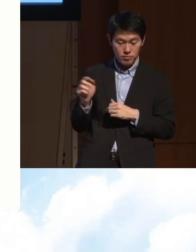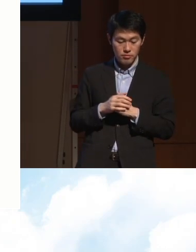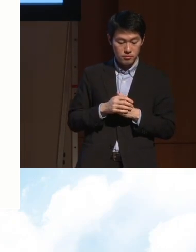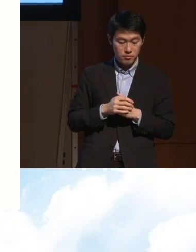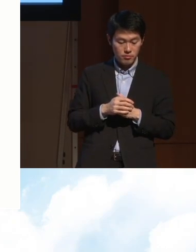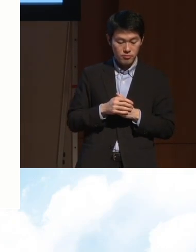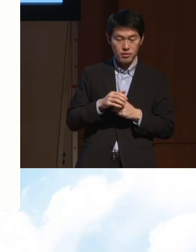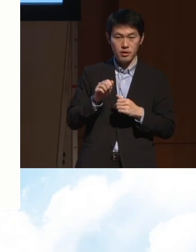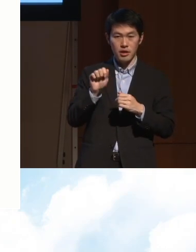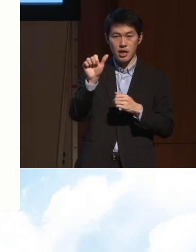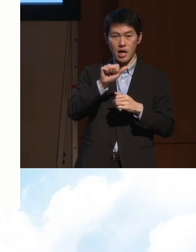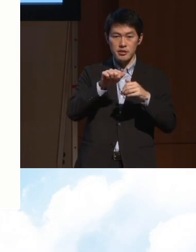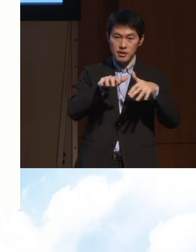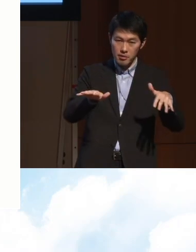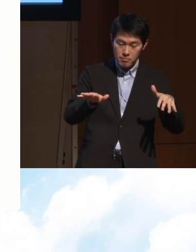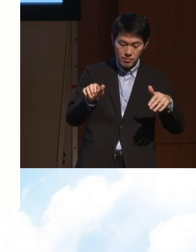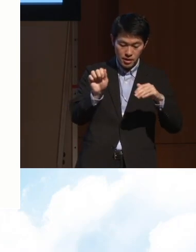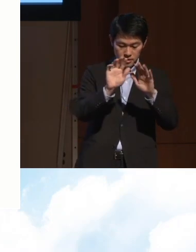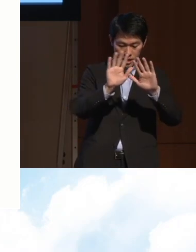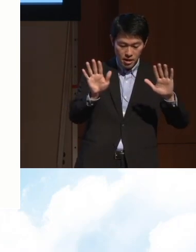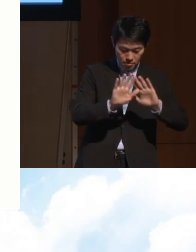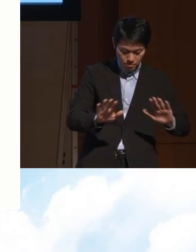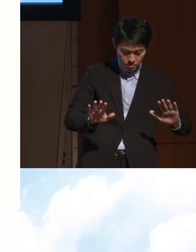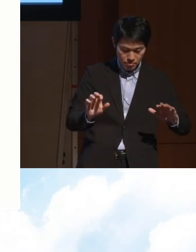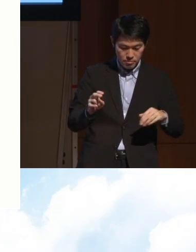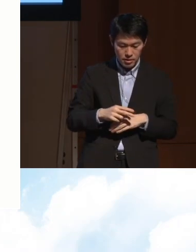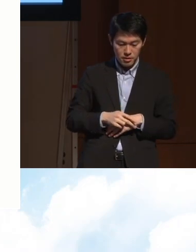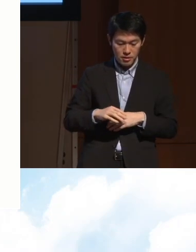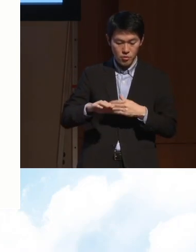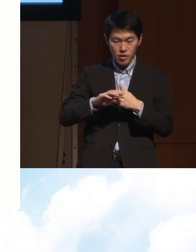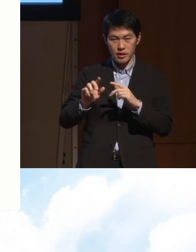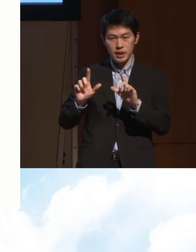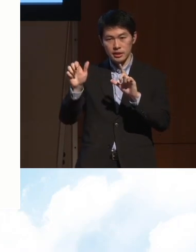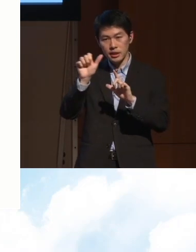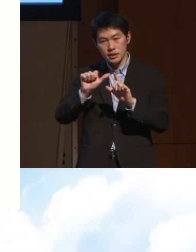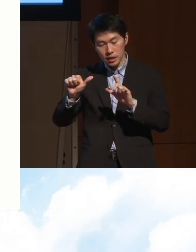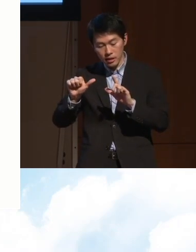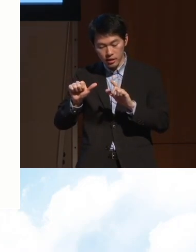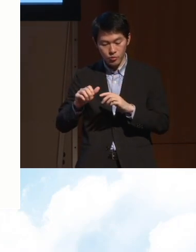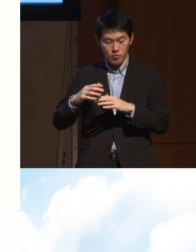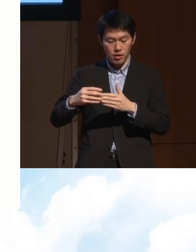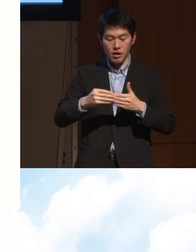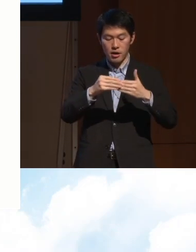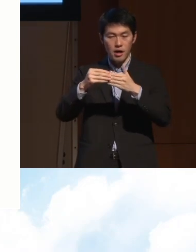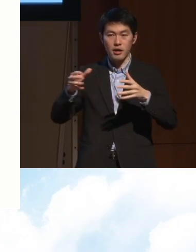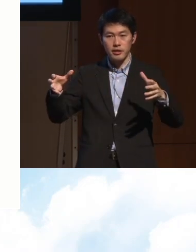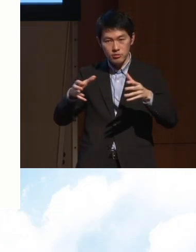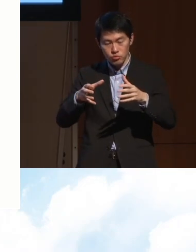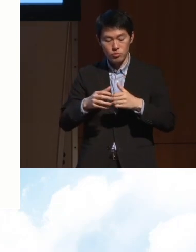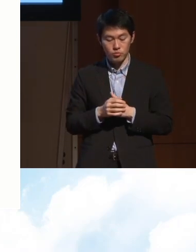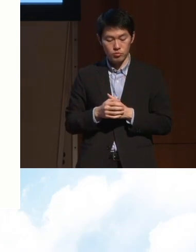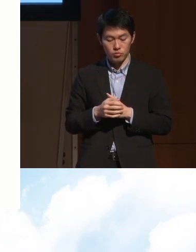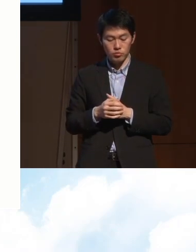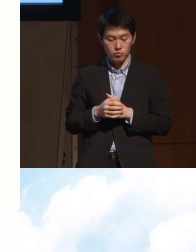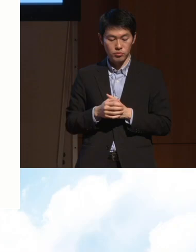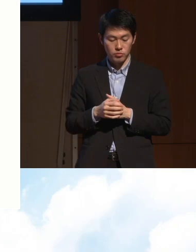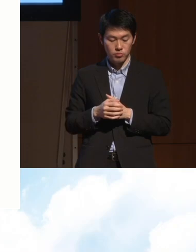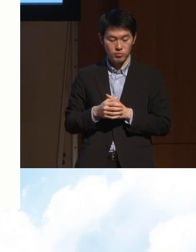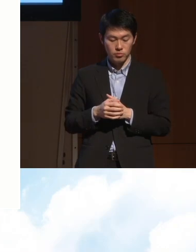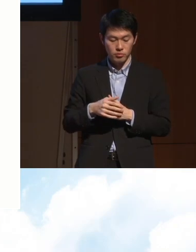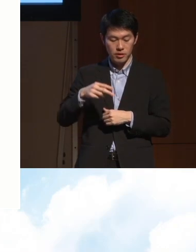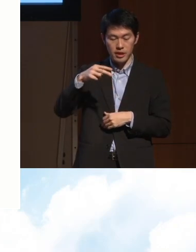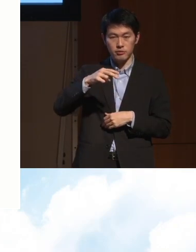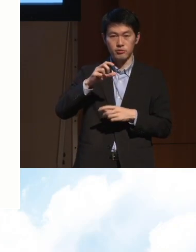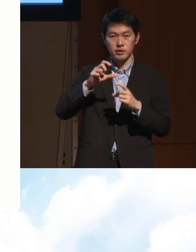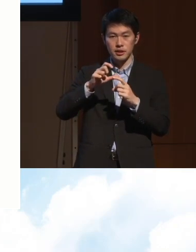also NCGM and NIID are leading a project, JGRID Plus, to connect activity